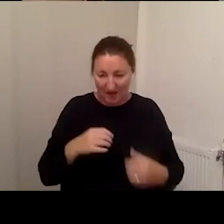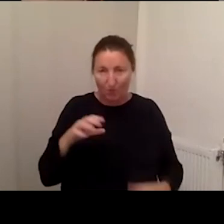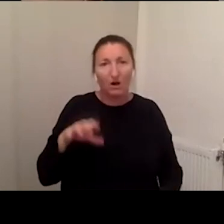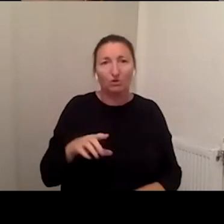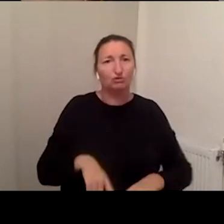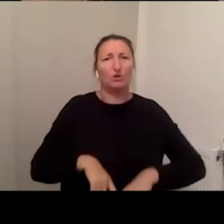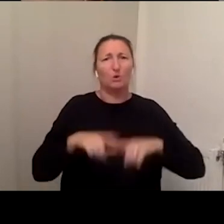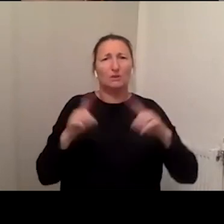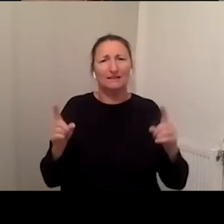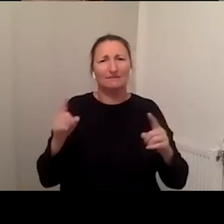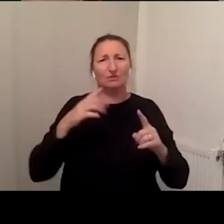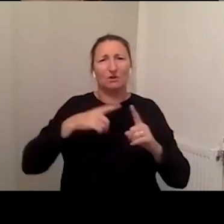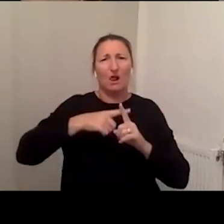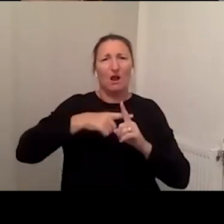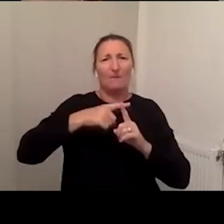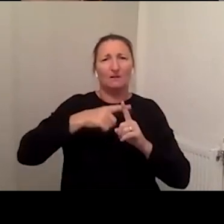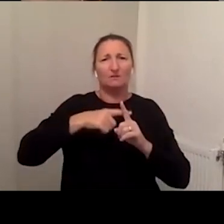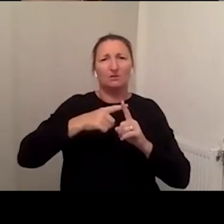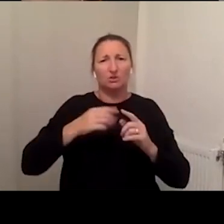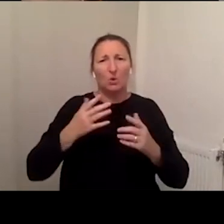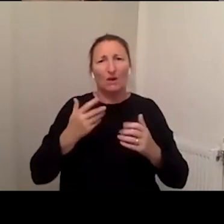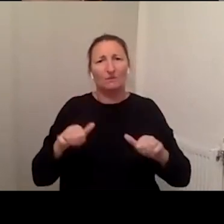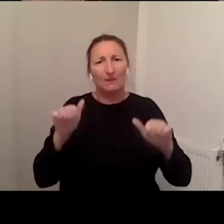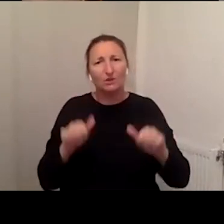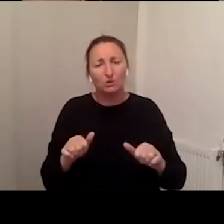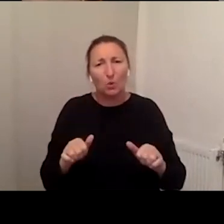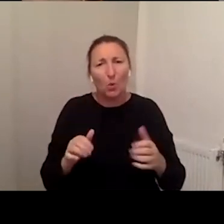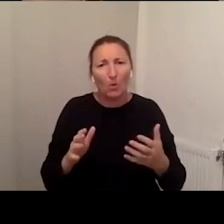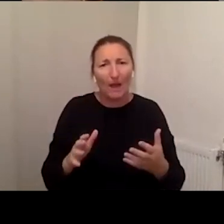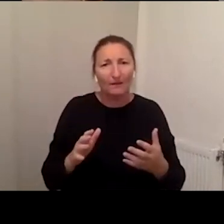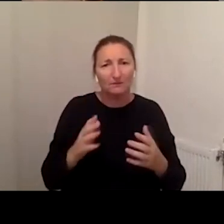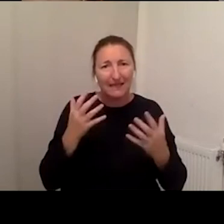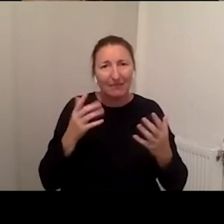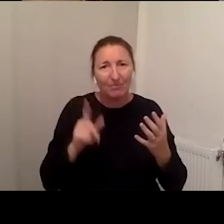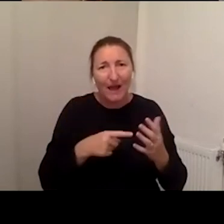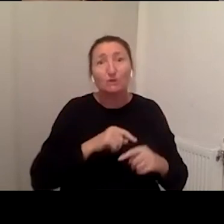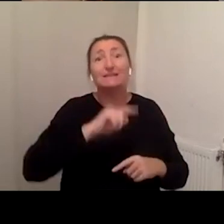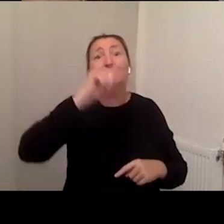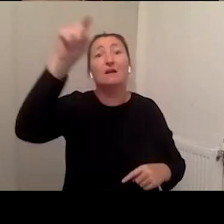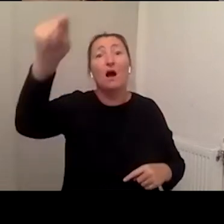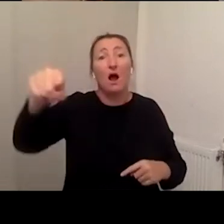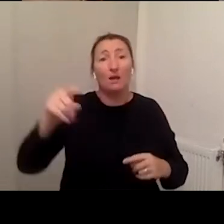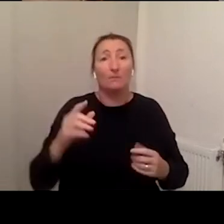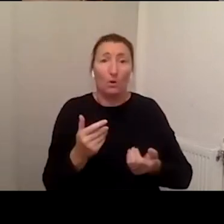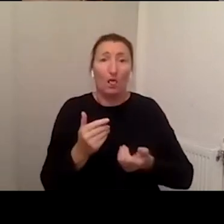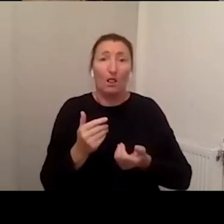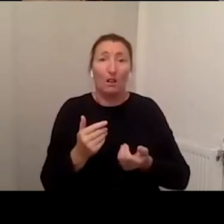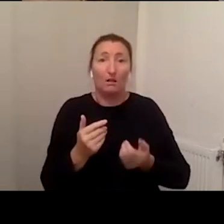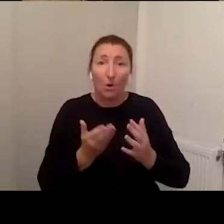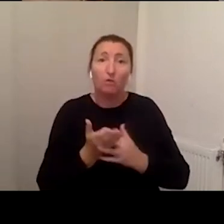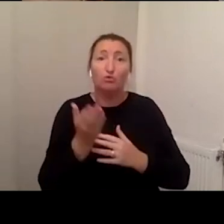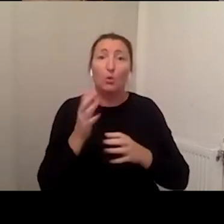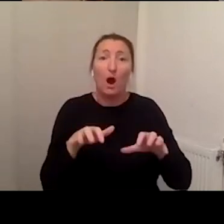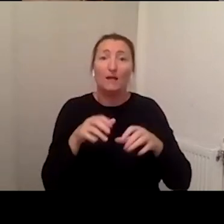that this storage would keep up to the next ice age. And also interesting is if you want to make